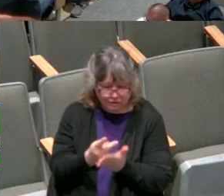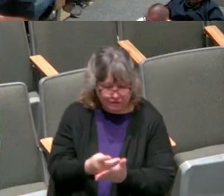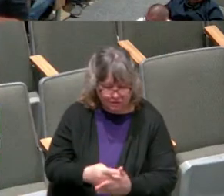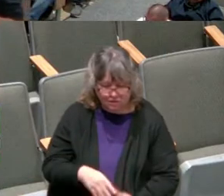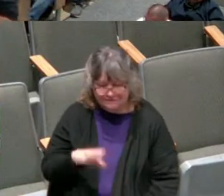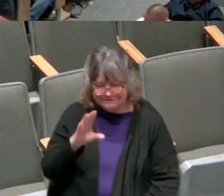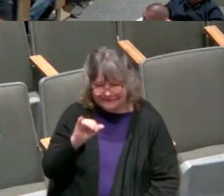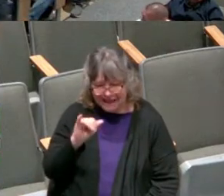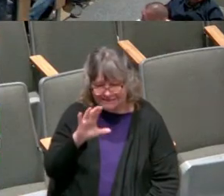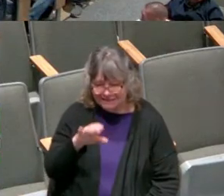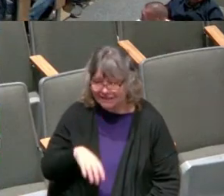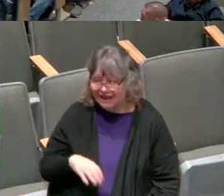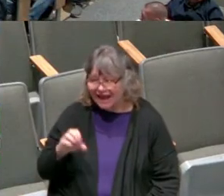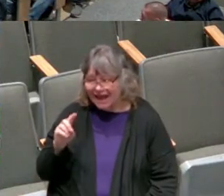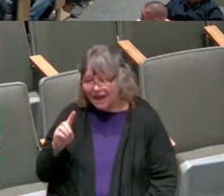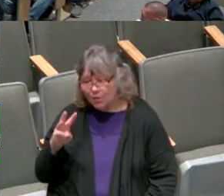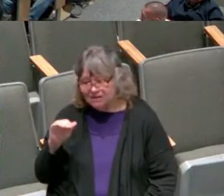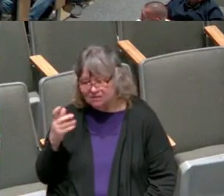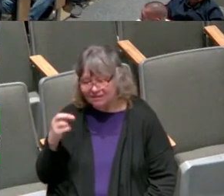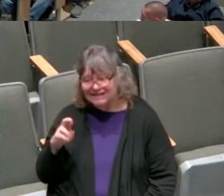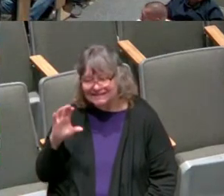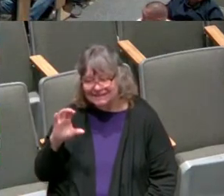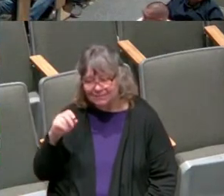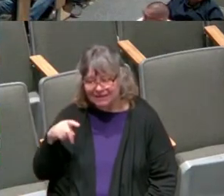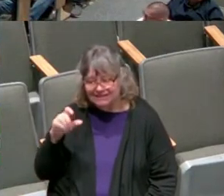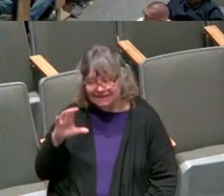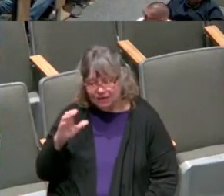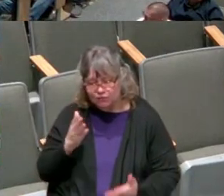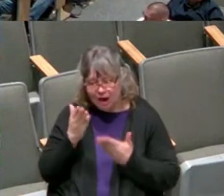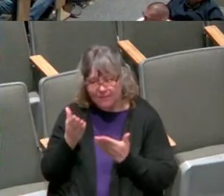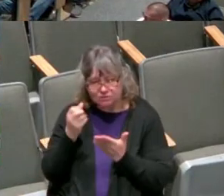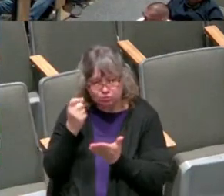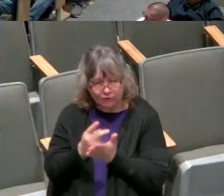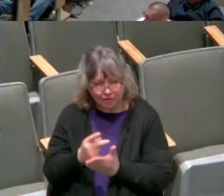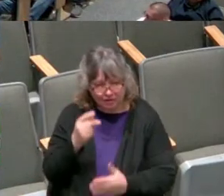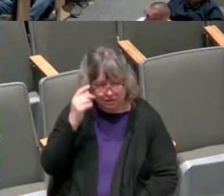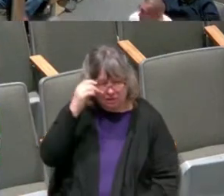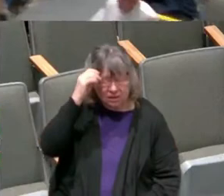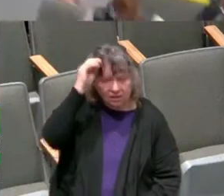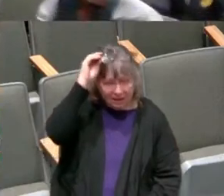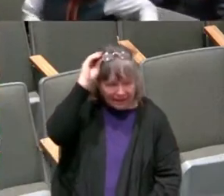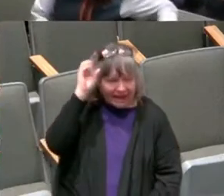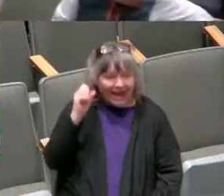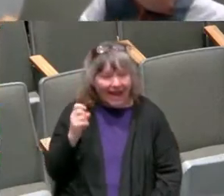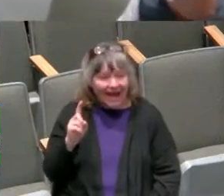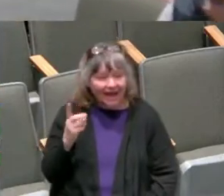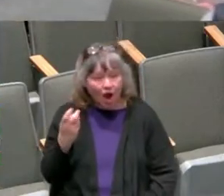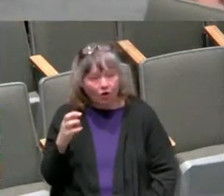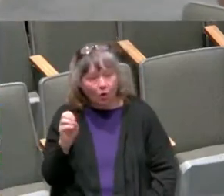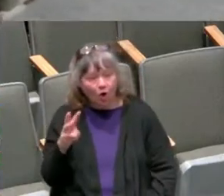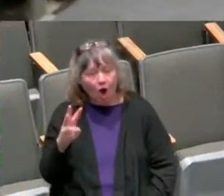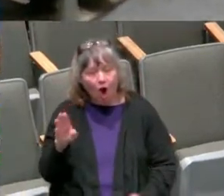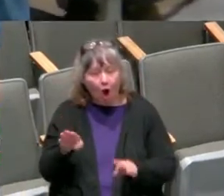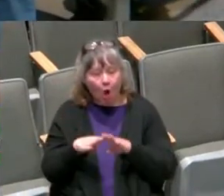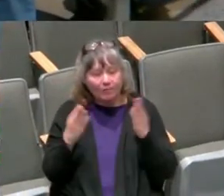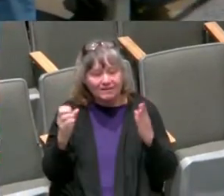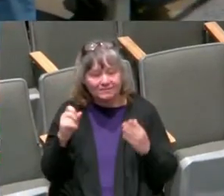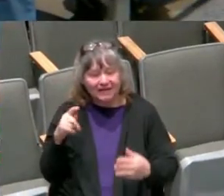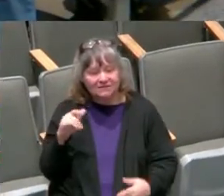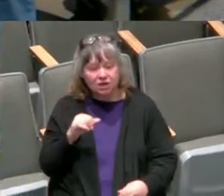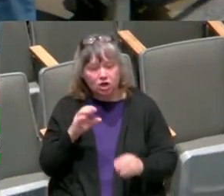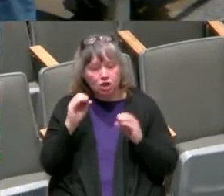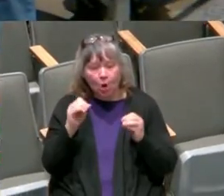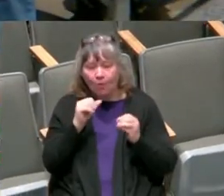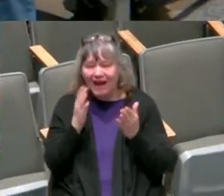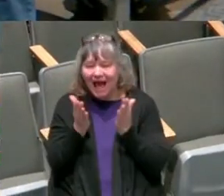Ken weissmanel CPC CPC recommends approval Ed Harrow open space preservation commission nobody asked